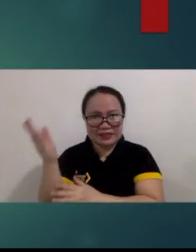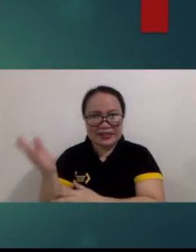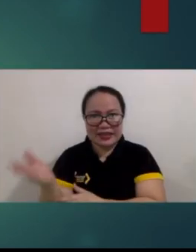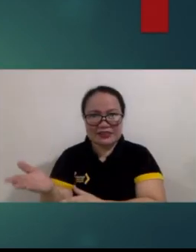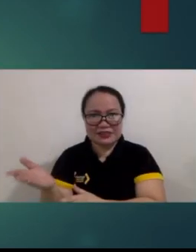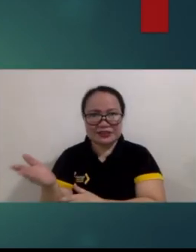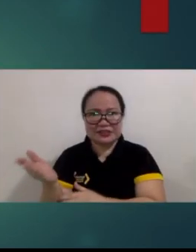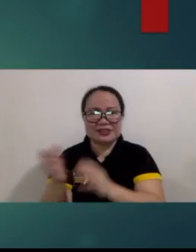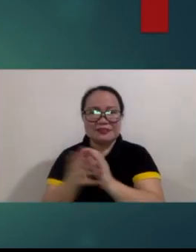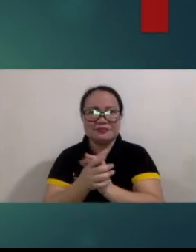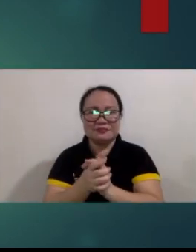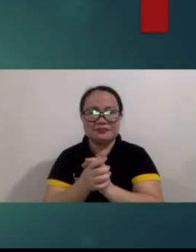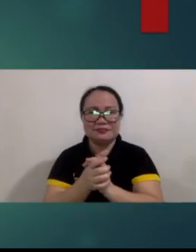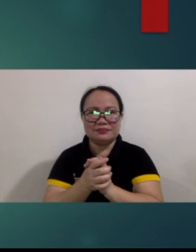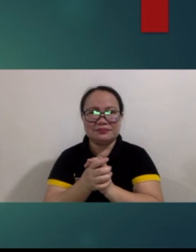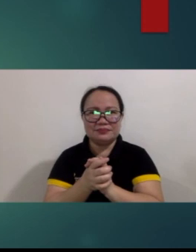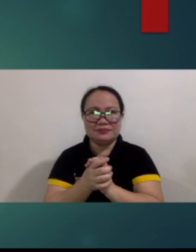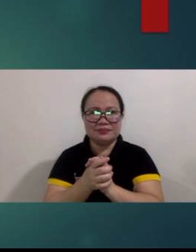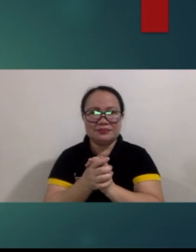These are the answers.